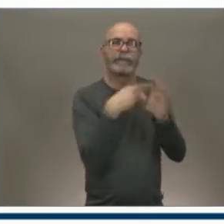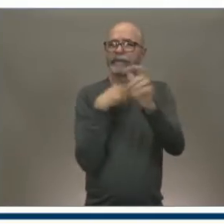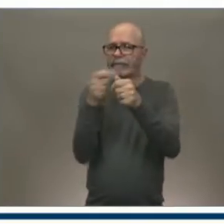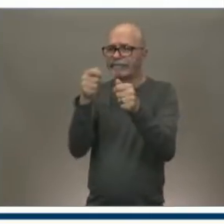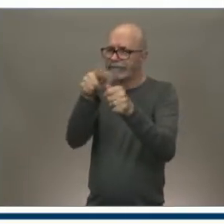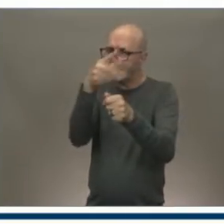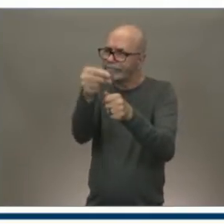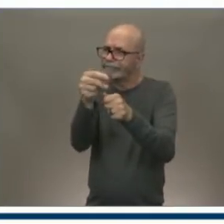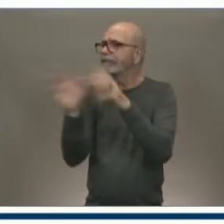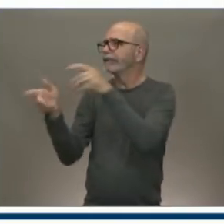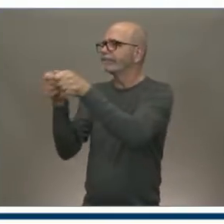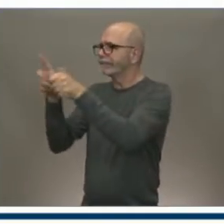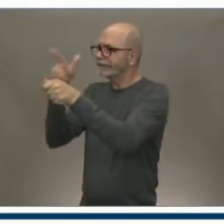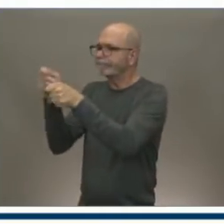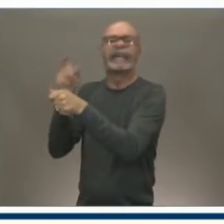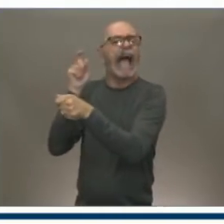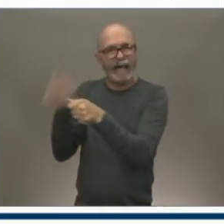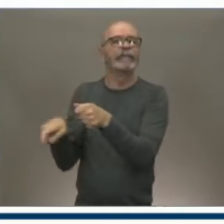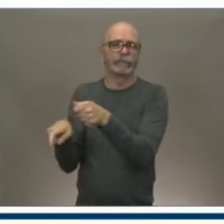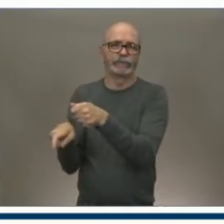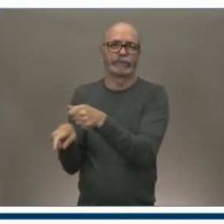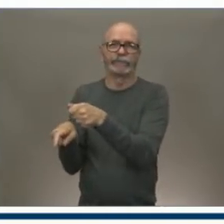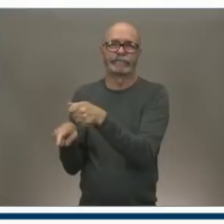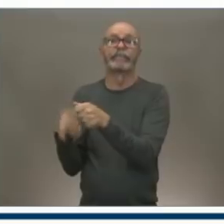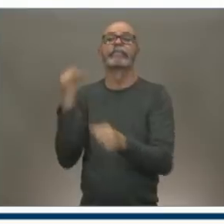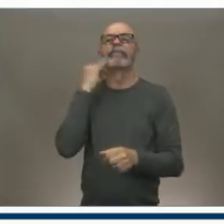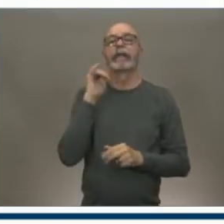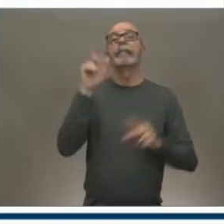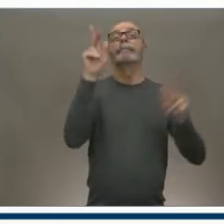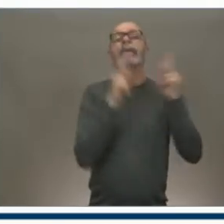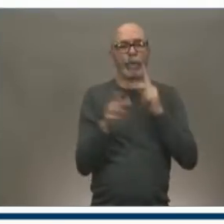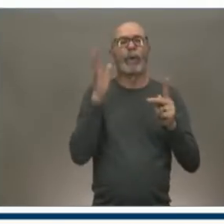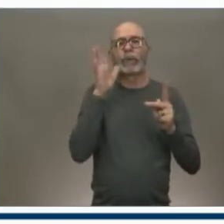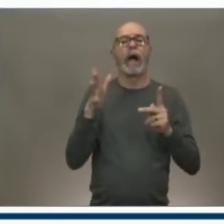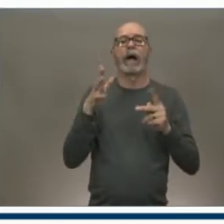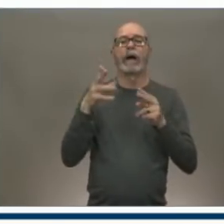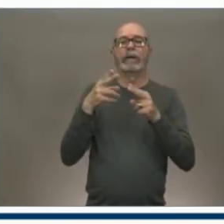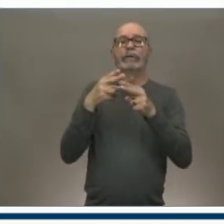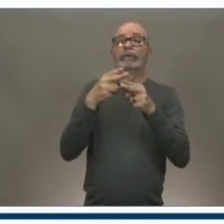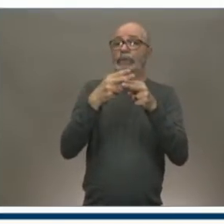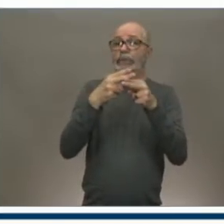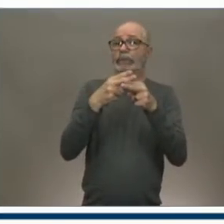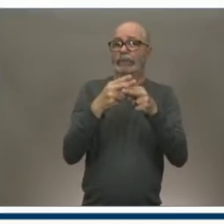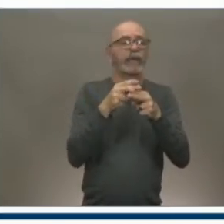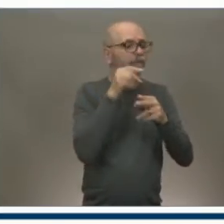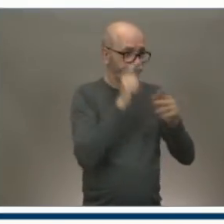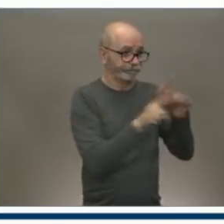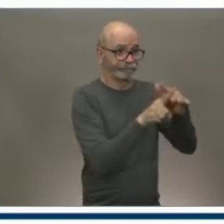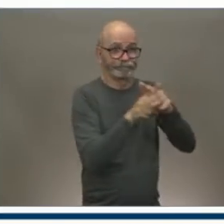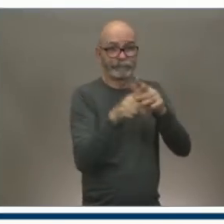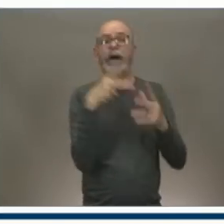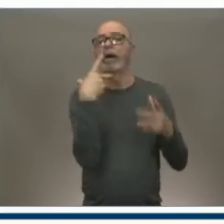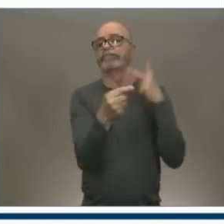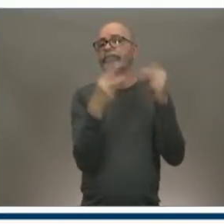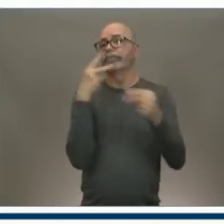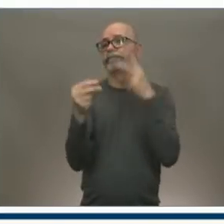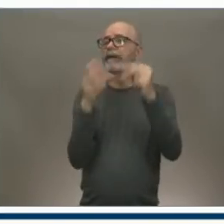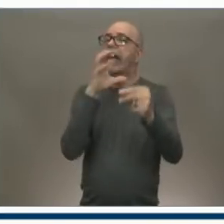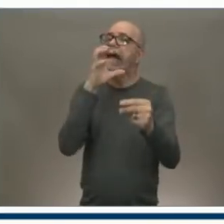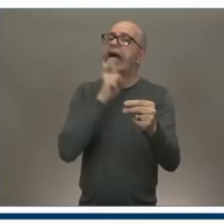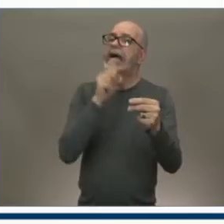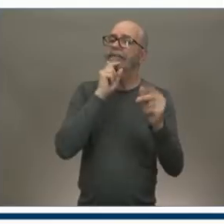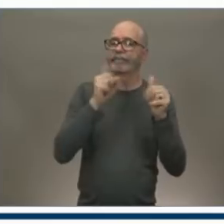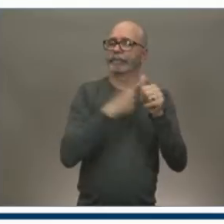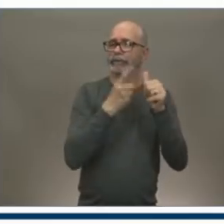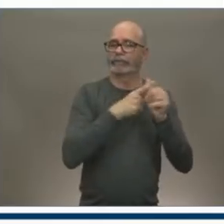all of this results in more Nova Scotians receiving their vaccine sooner. Our age-based approach will begin, as I said, with